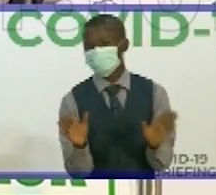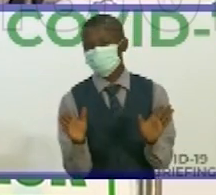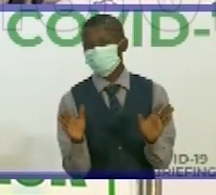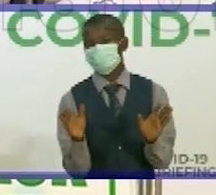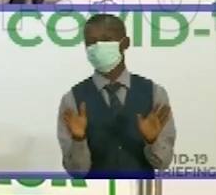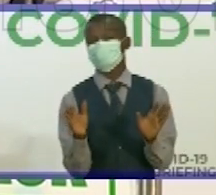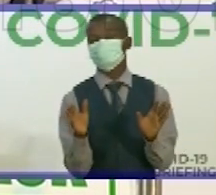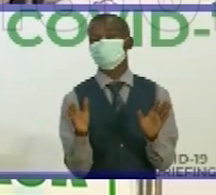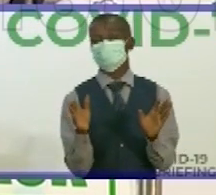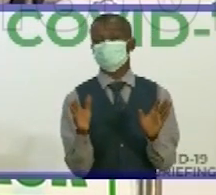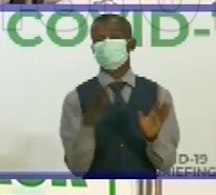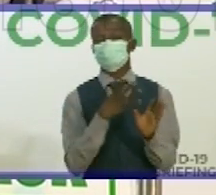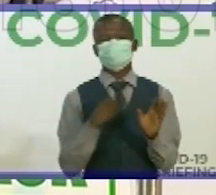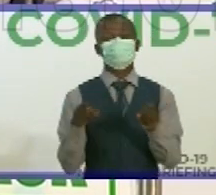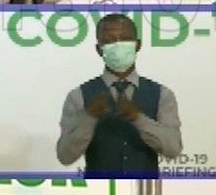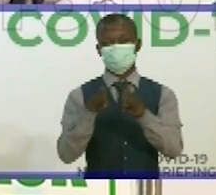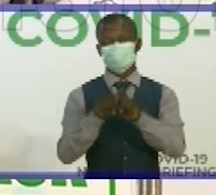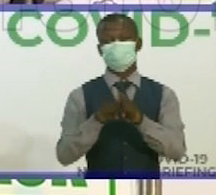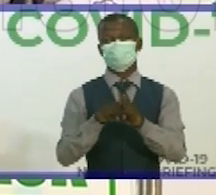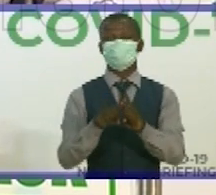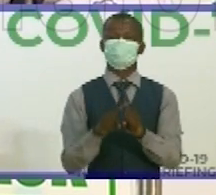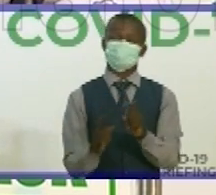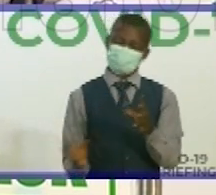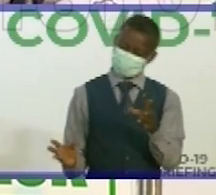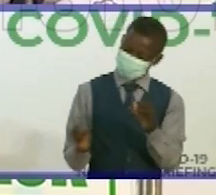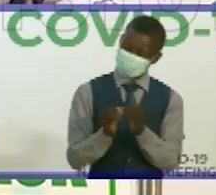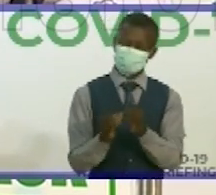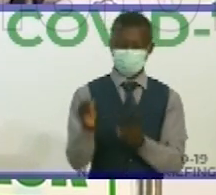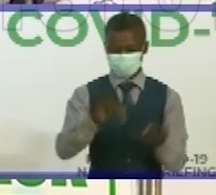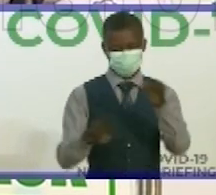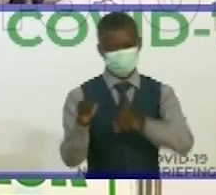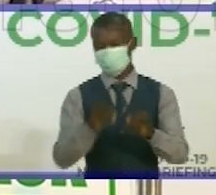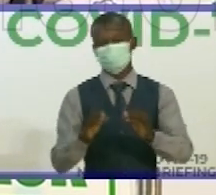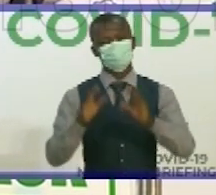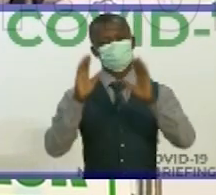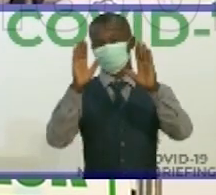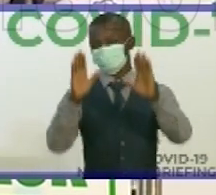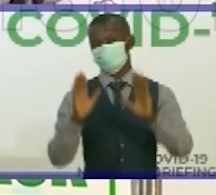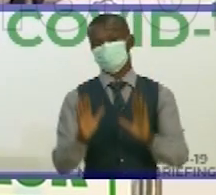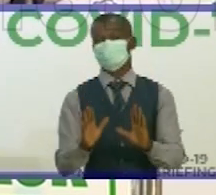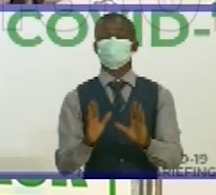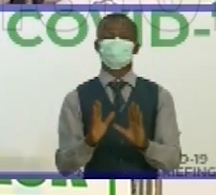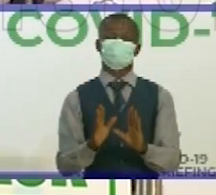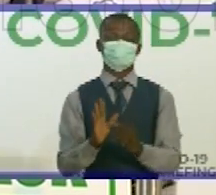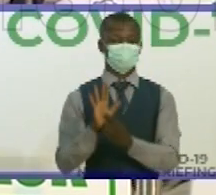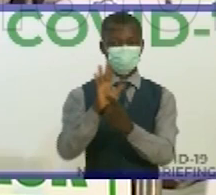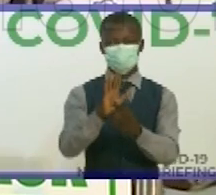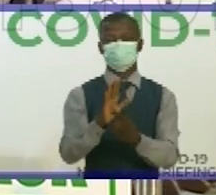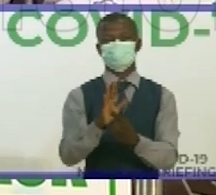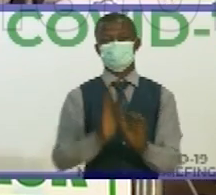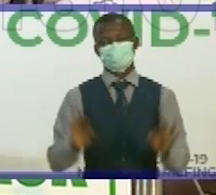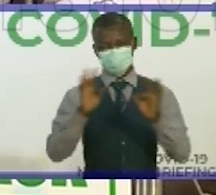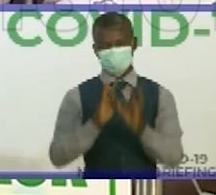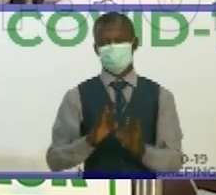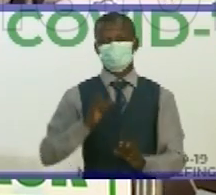And they also contribute immensely to building confidence in the